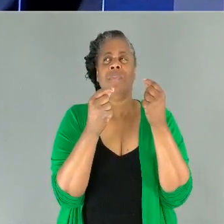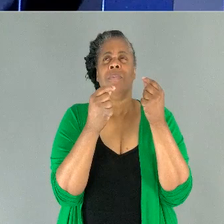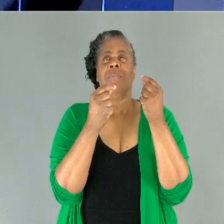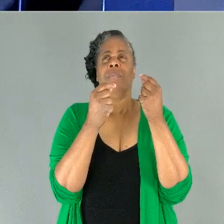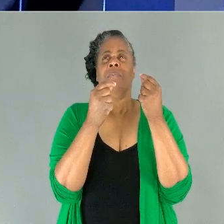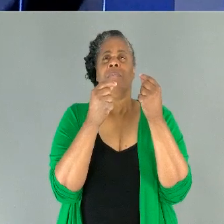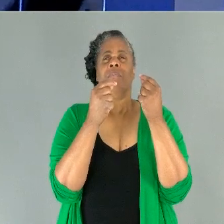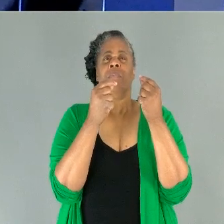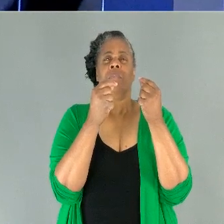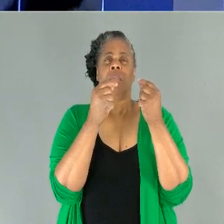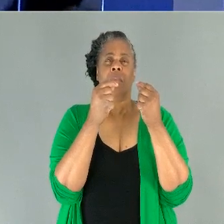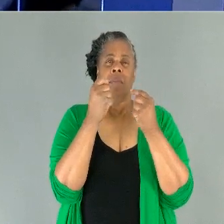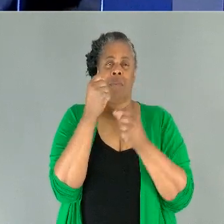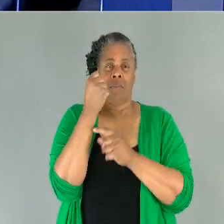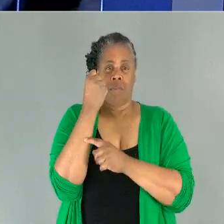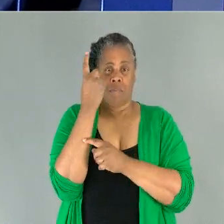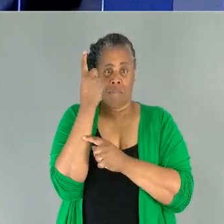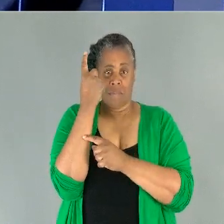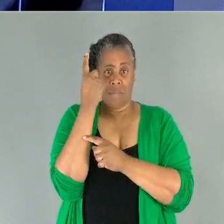in the midst of